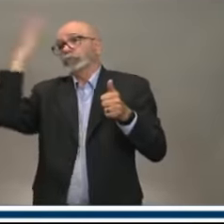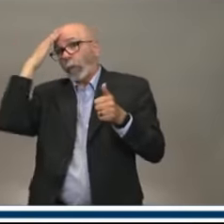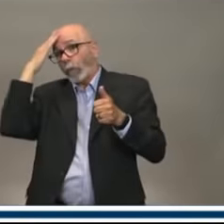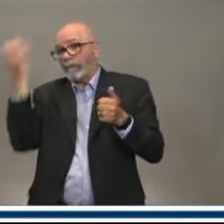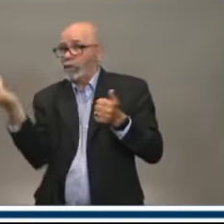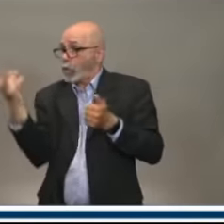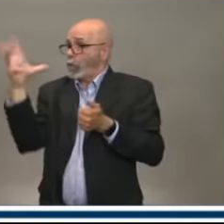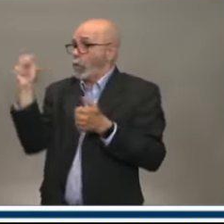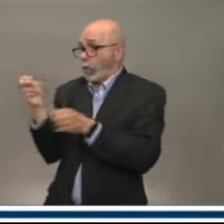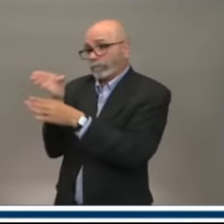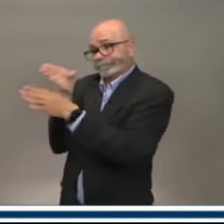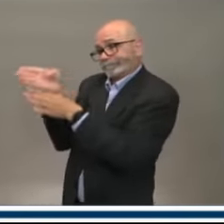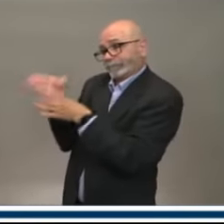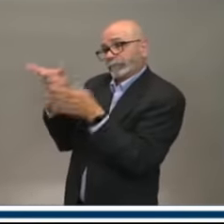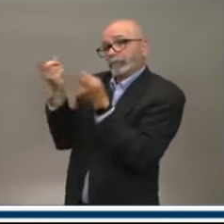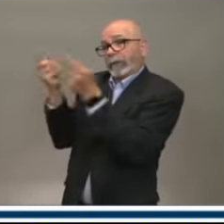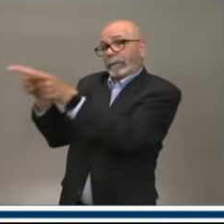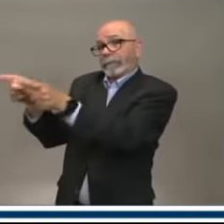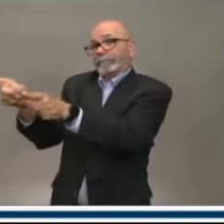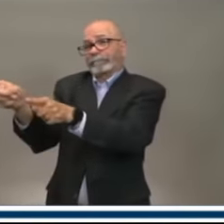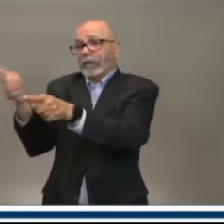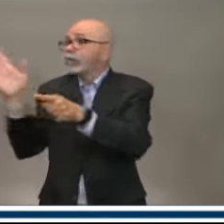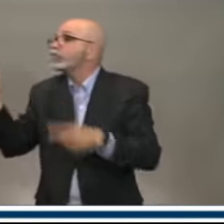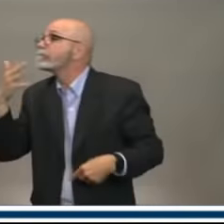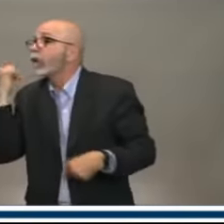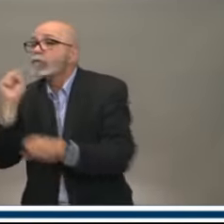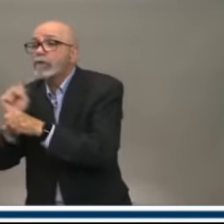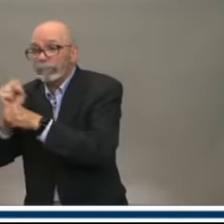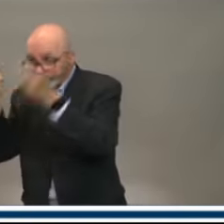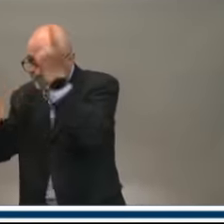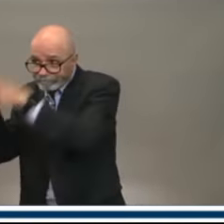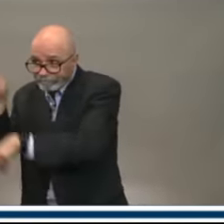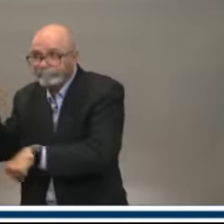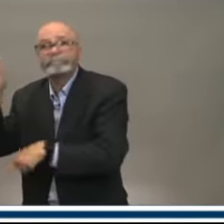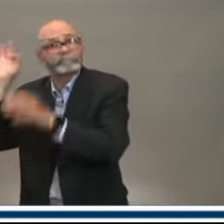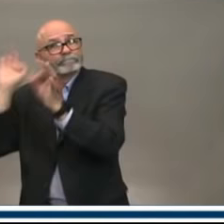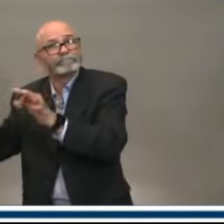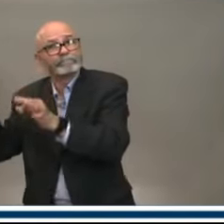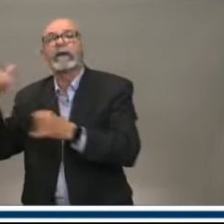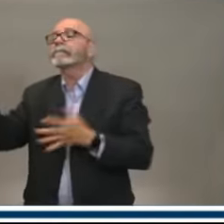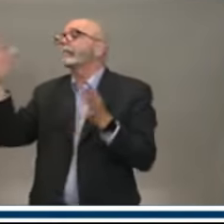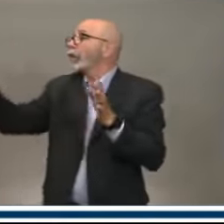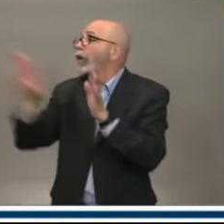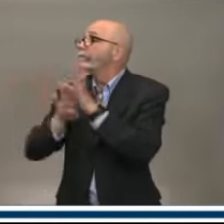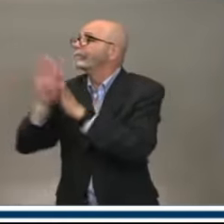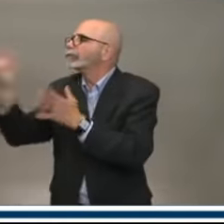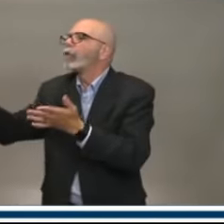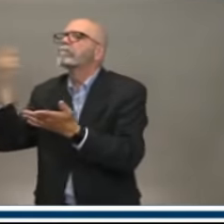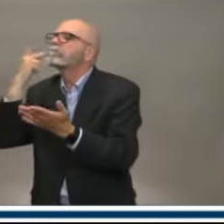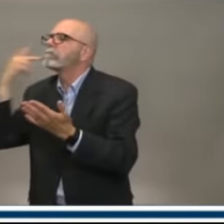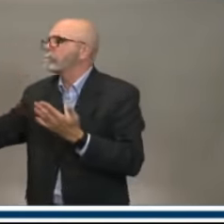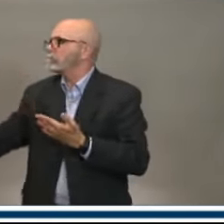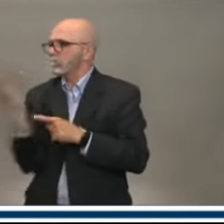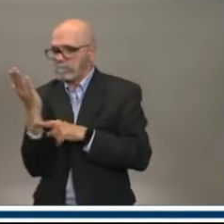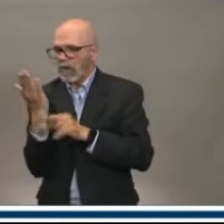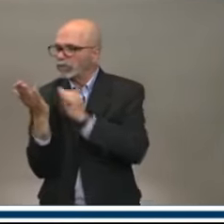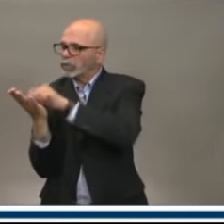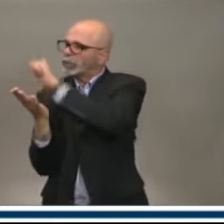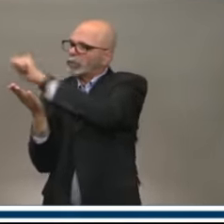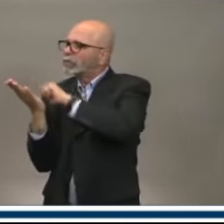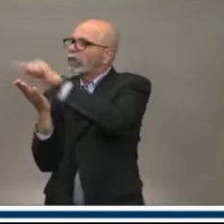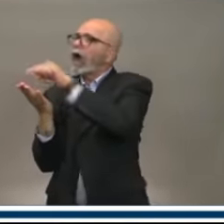their own work best to develop a plan that they can bring back for further discussion with government about how they